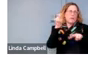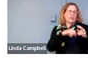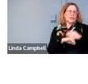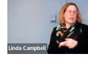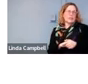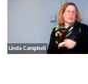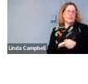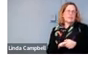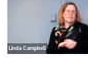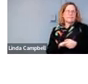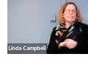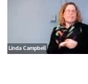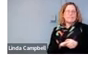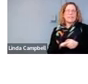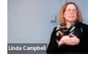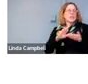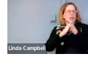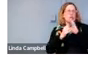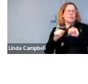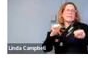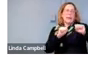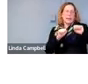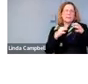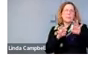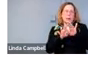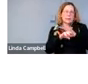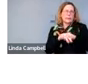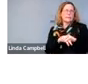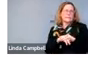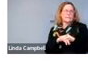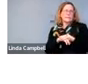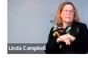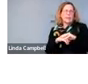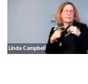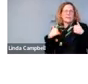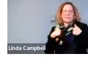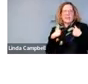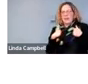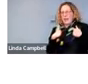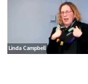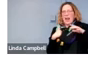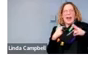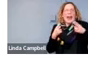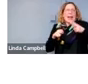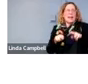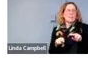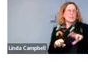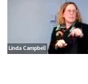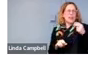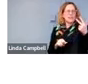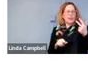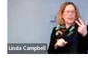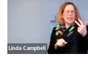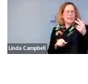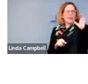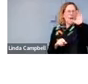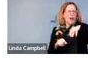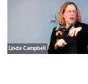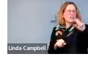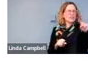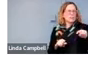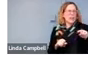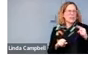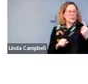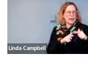need to share monitoring and observation. Community science is very important. I happened to